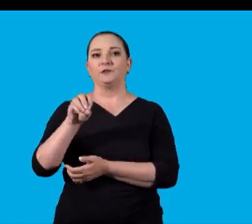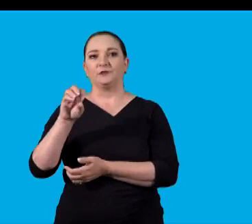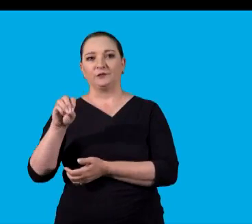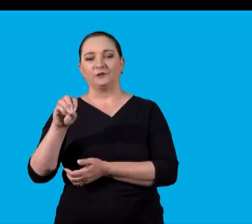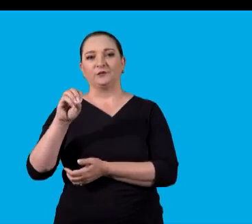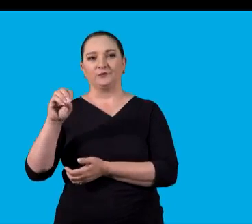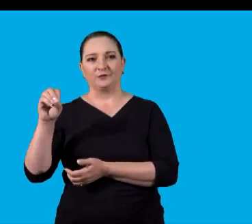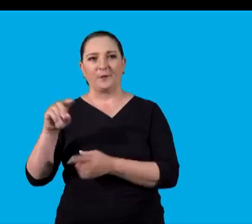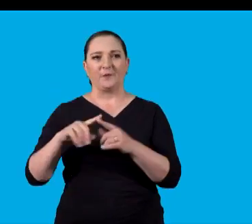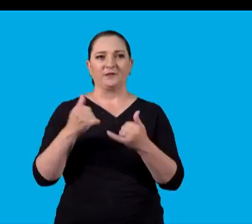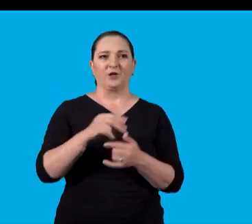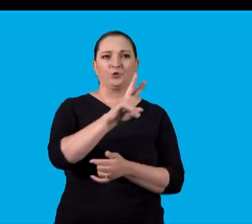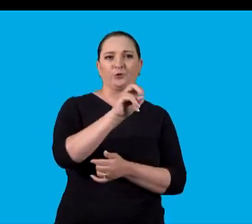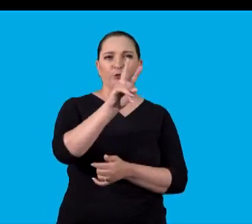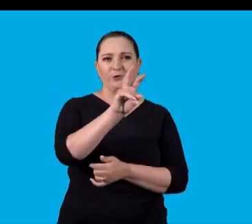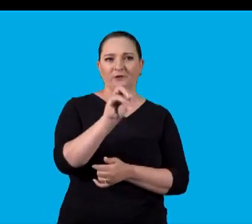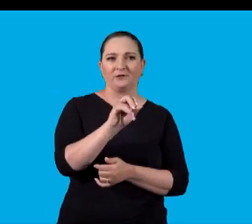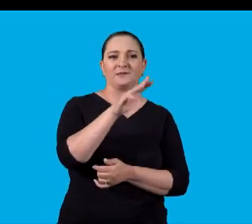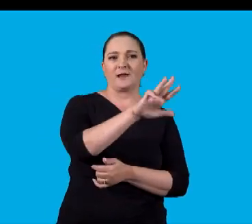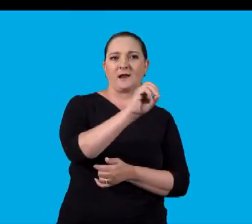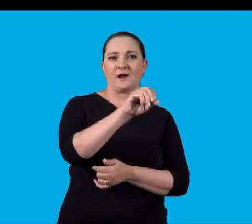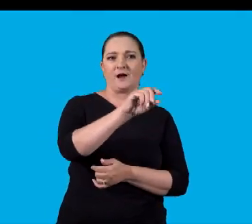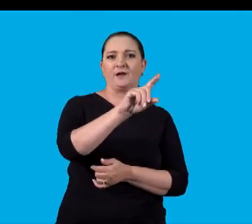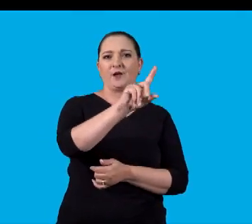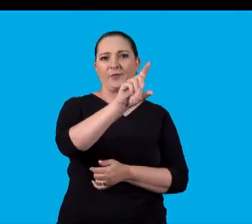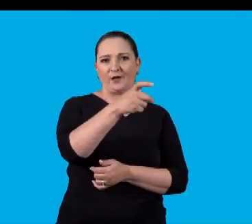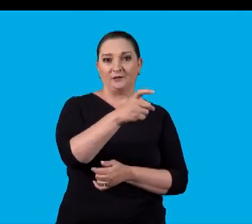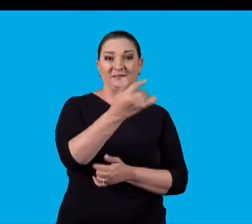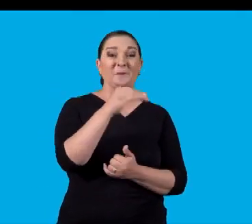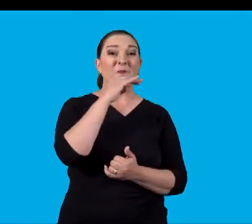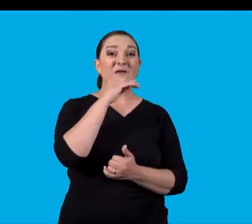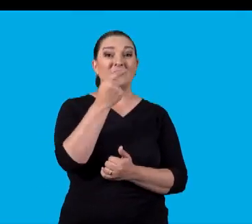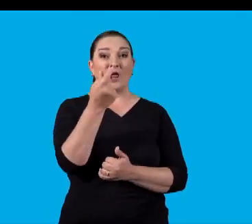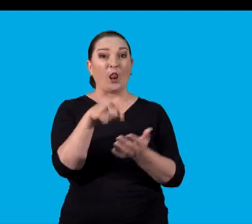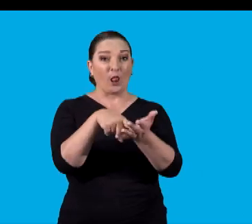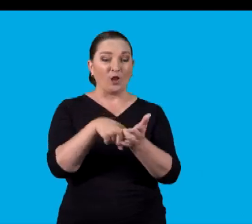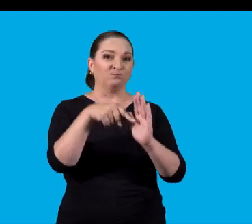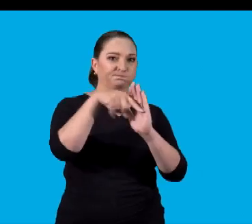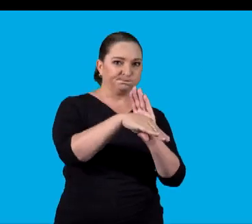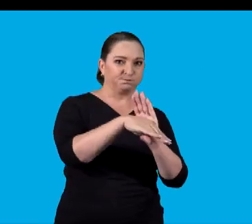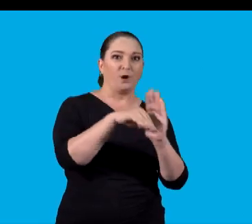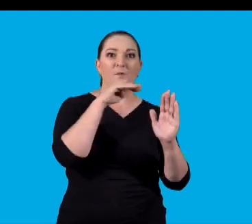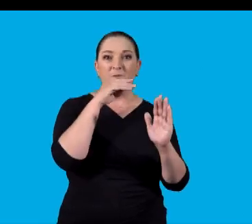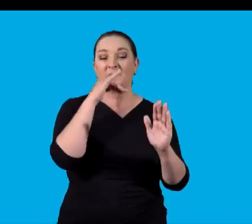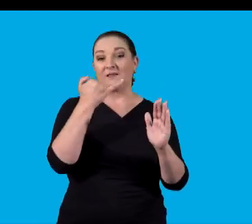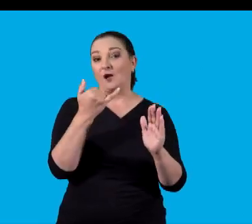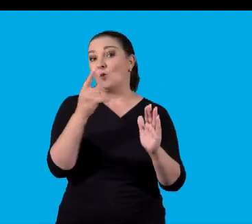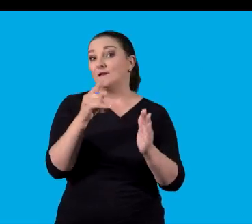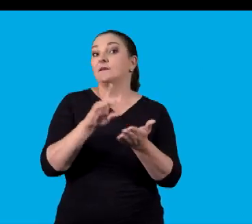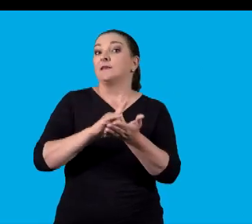is a decrease in the loan. A decrease in the loan means we have repaid the loan. That is a cash